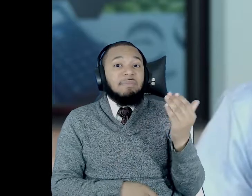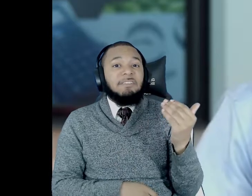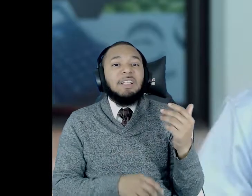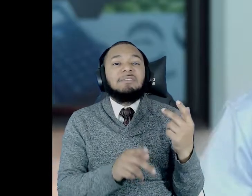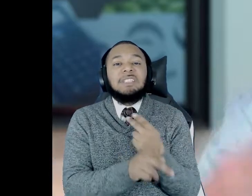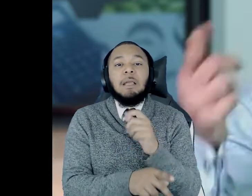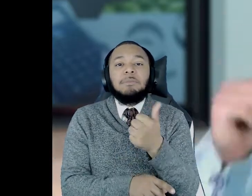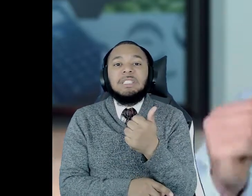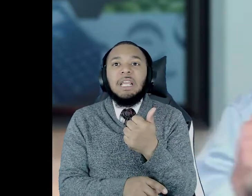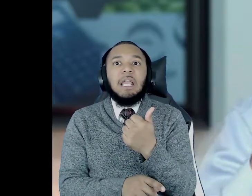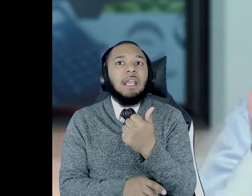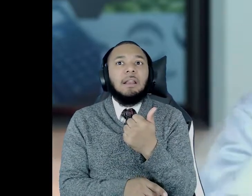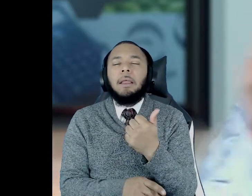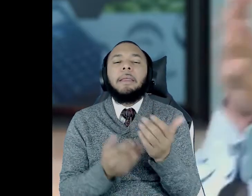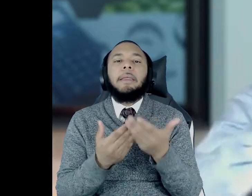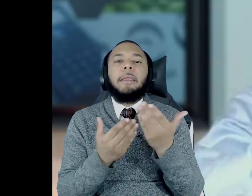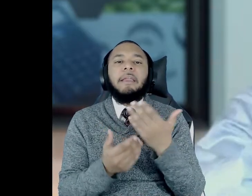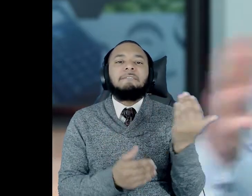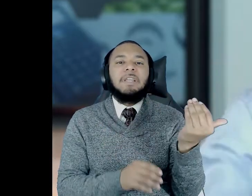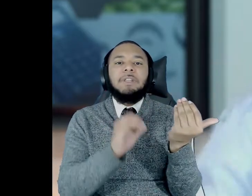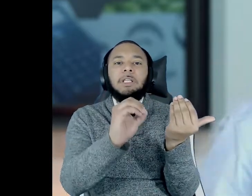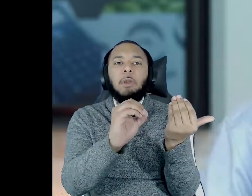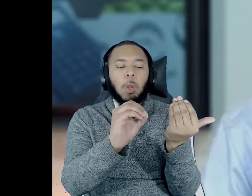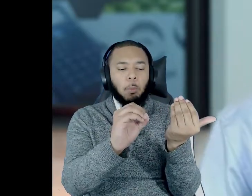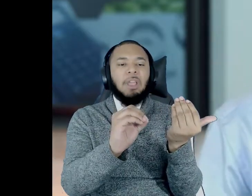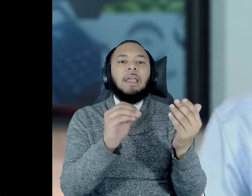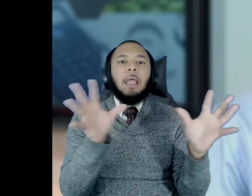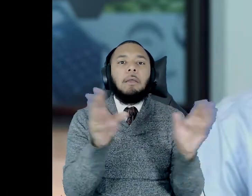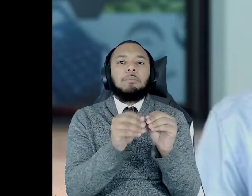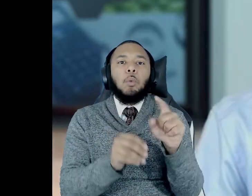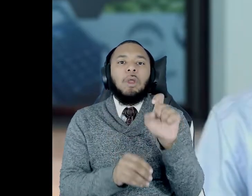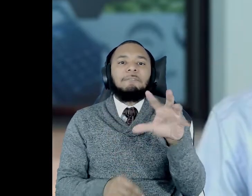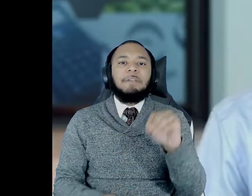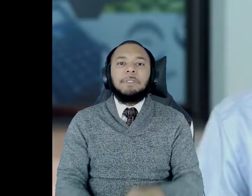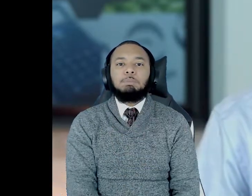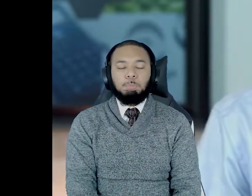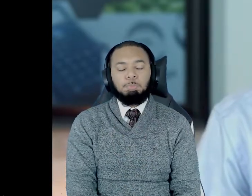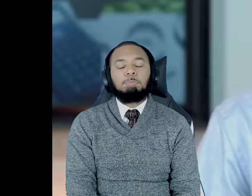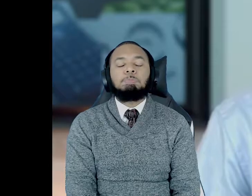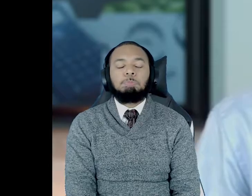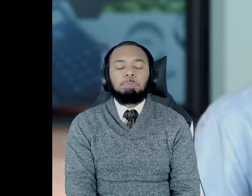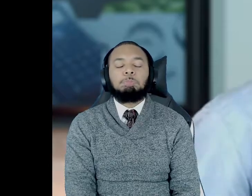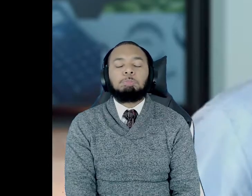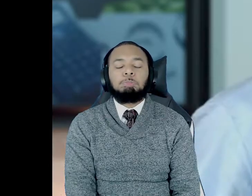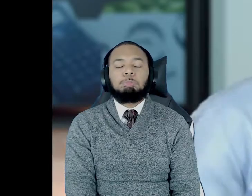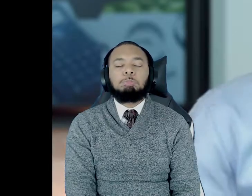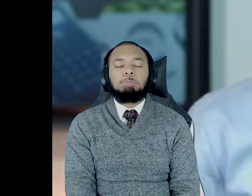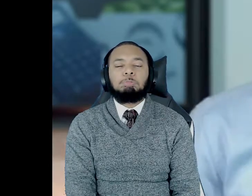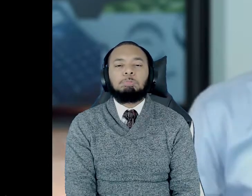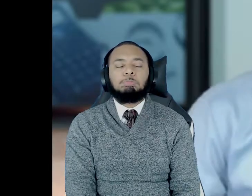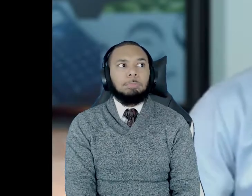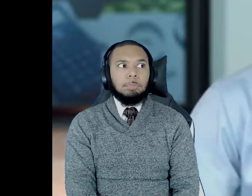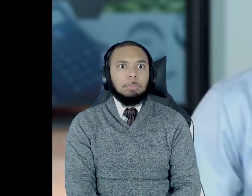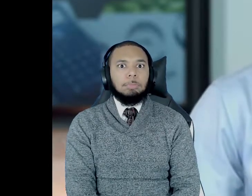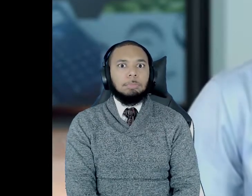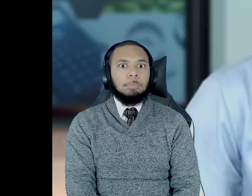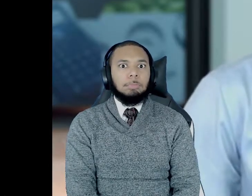write that down. I just put a 0 on the end. 15 times 10 is 150. You say to yourself, wait.